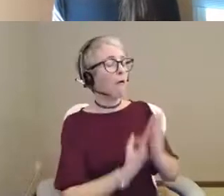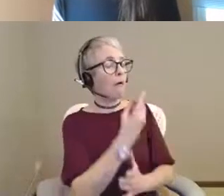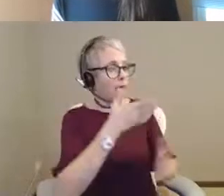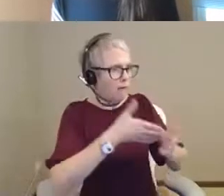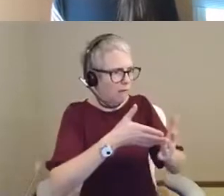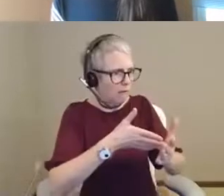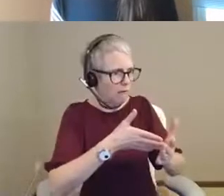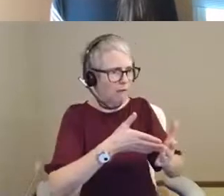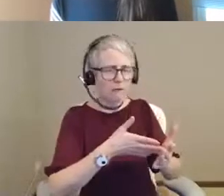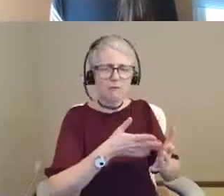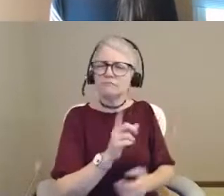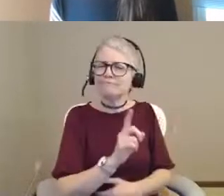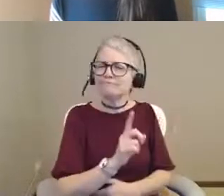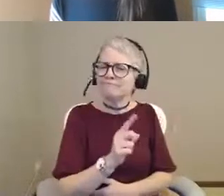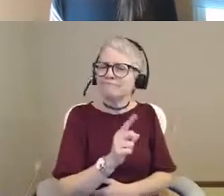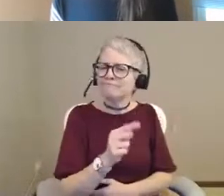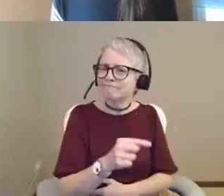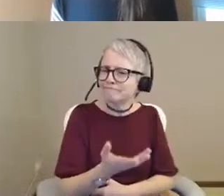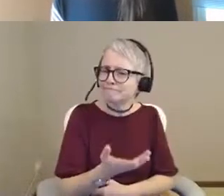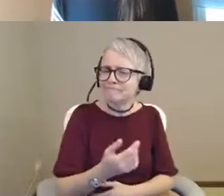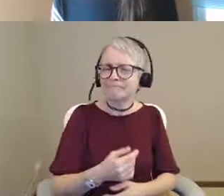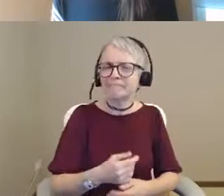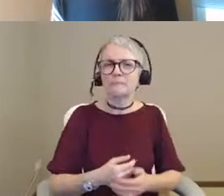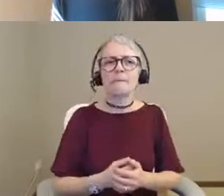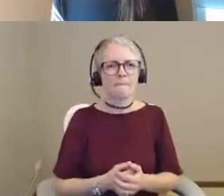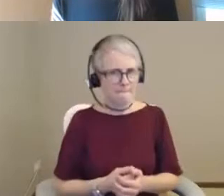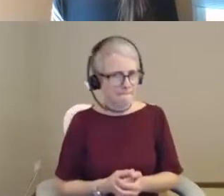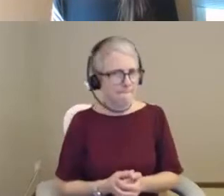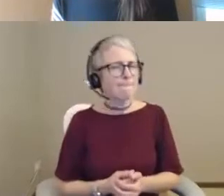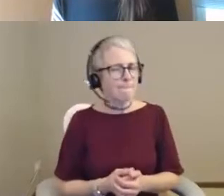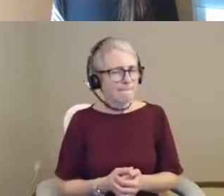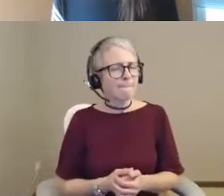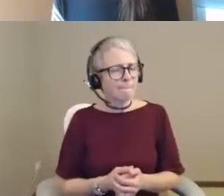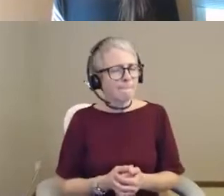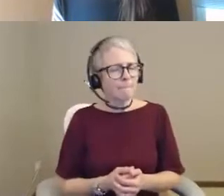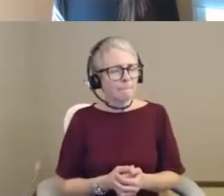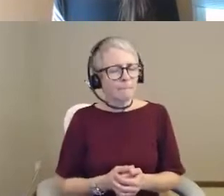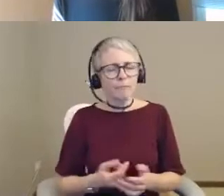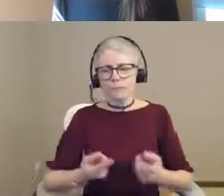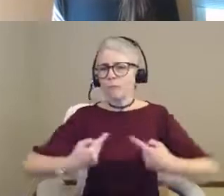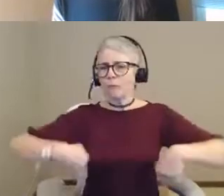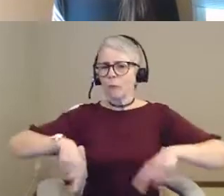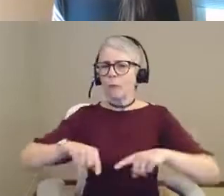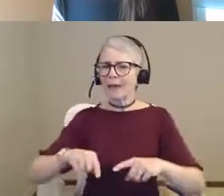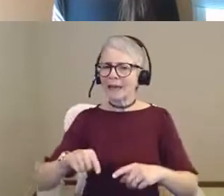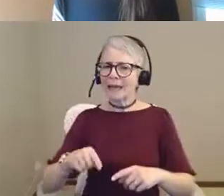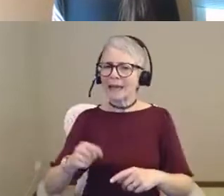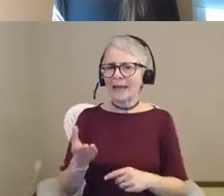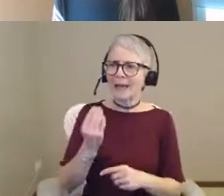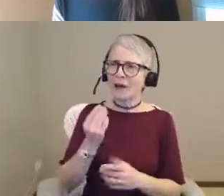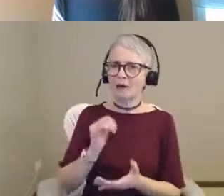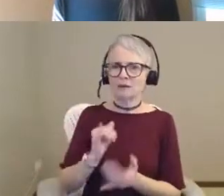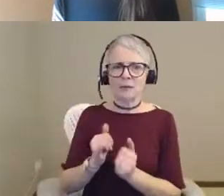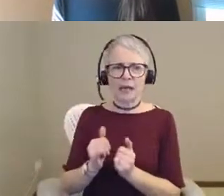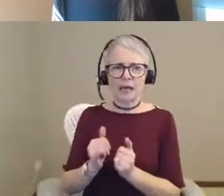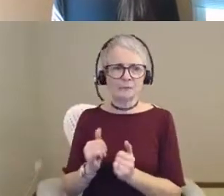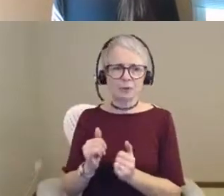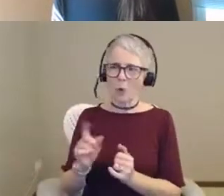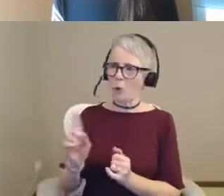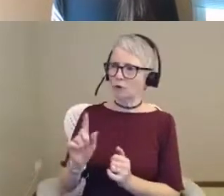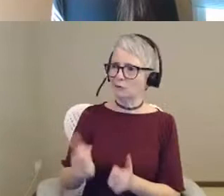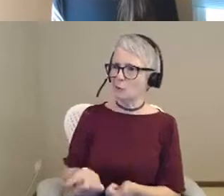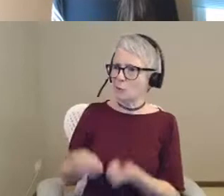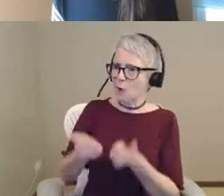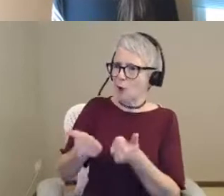And, you know, I think we do hear a lot about what doesn't work and difficulties in